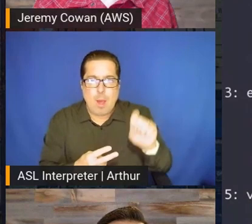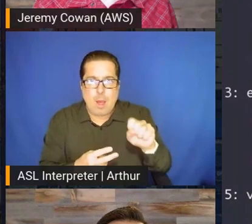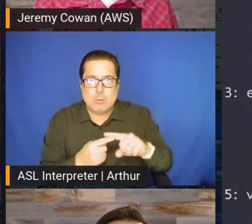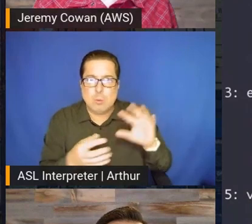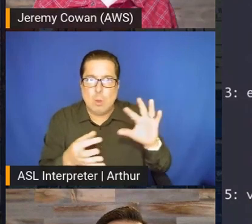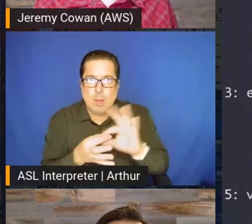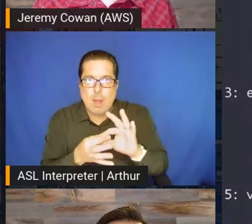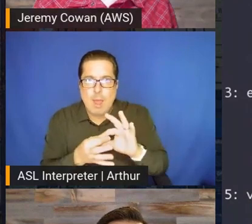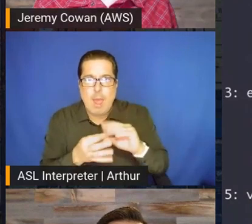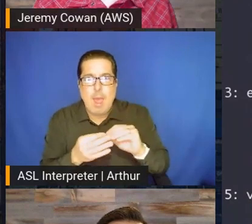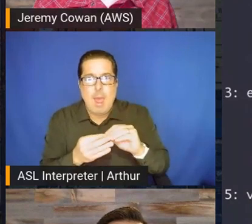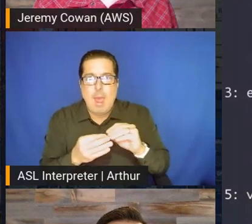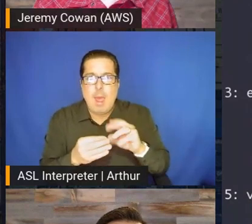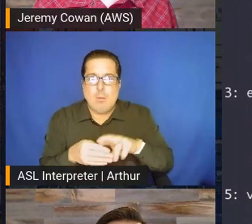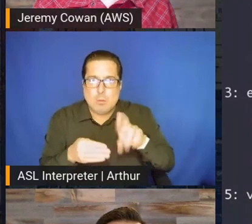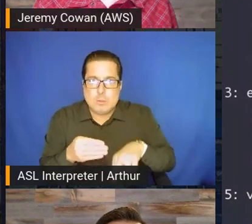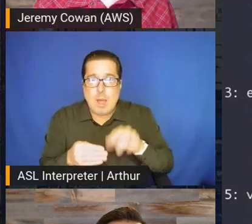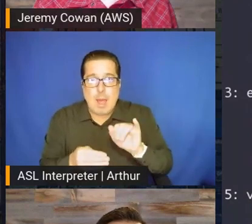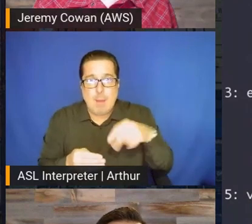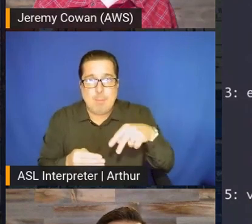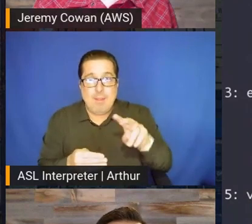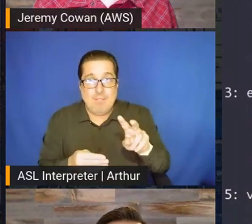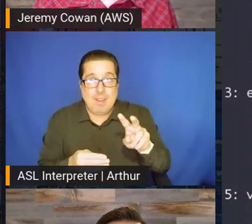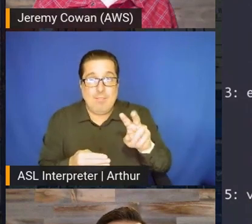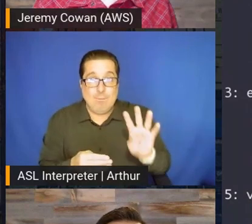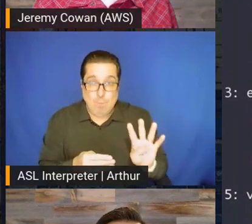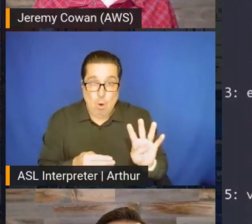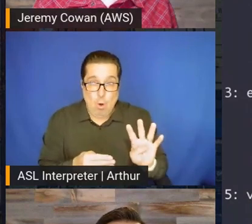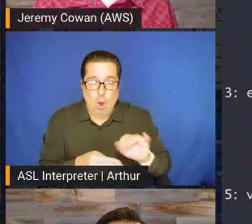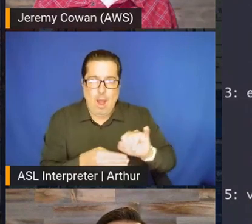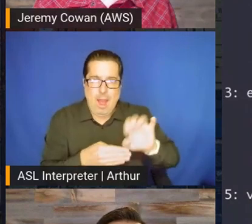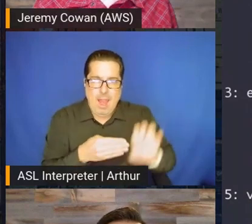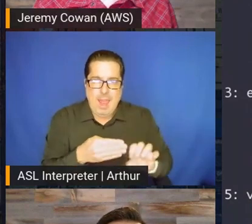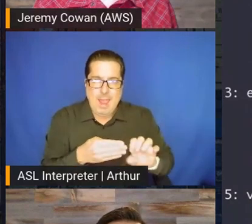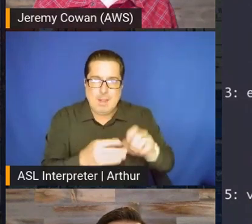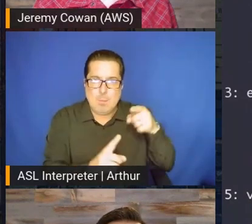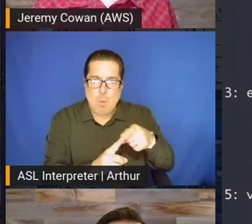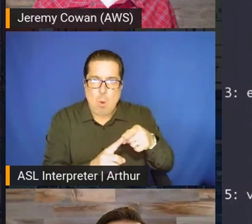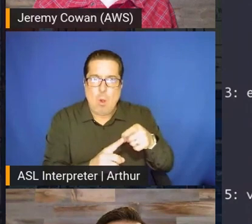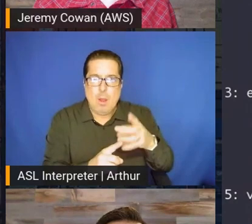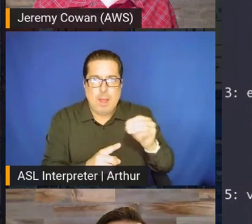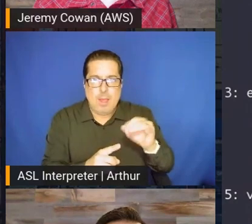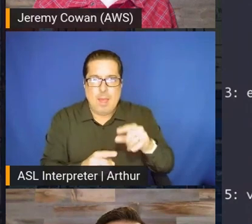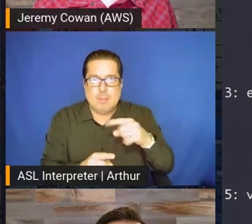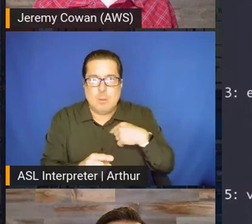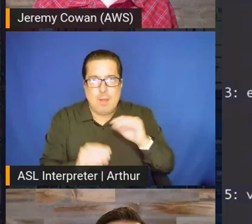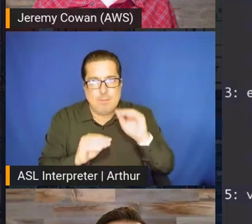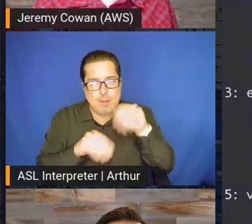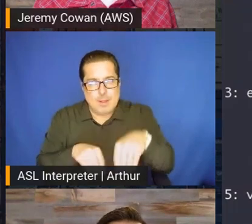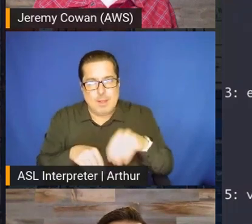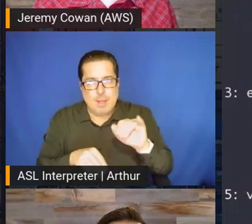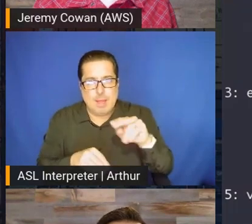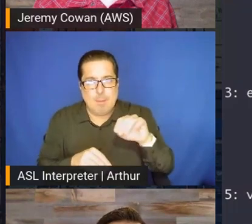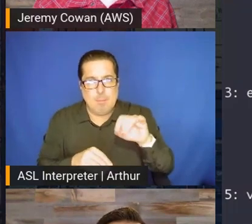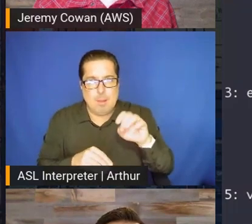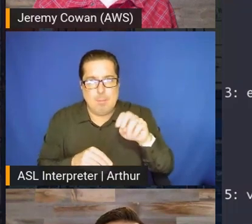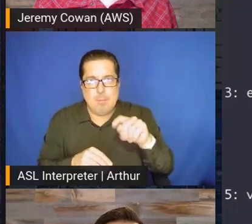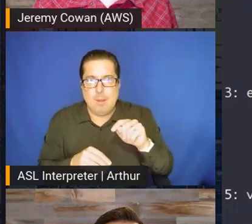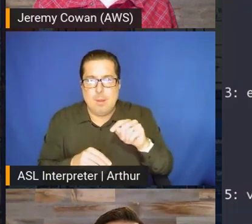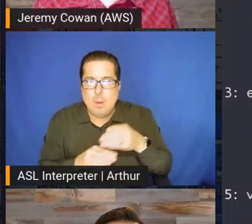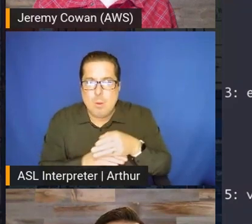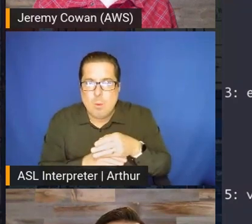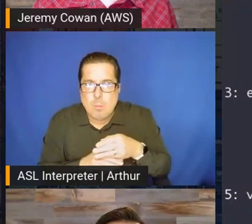connect and resolve to an IPv4 endpoint. And that's the reason we have implemented something called as a host local